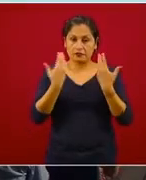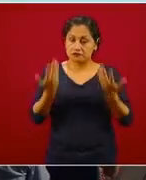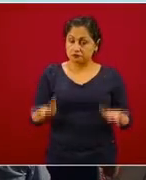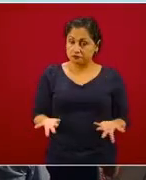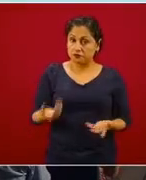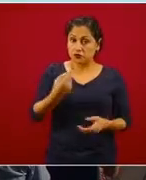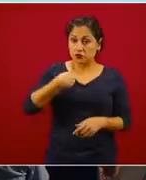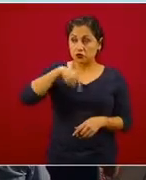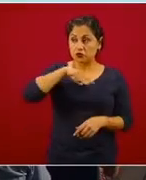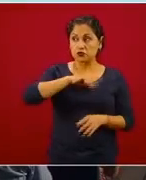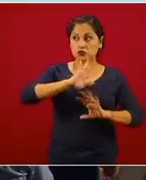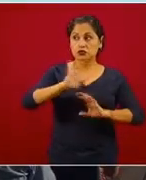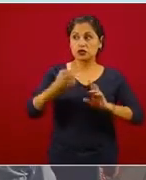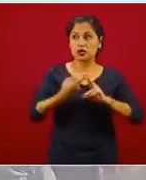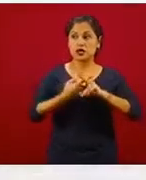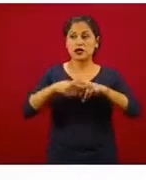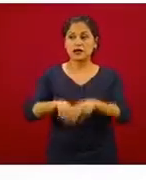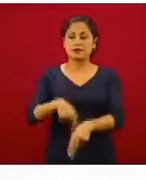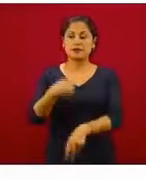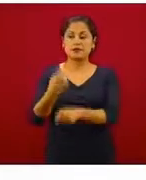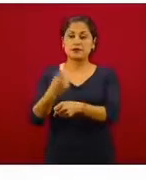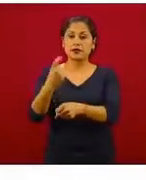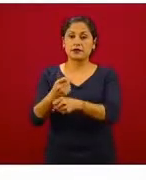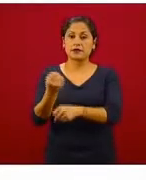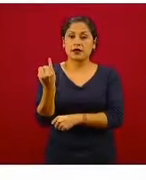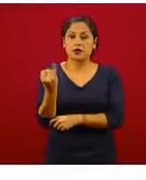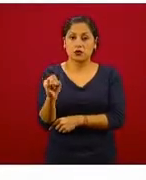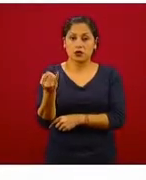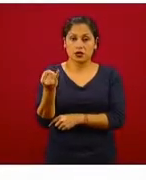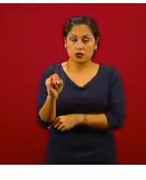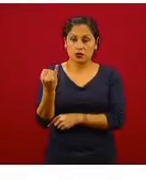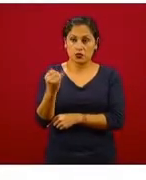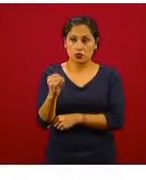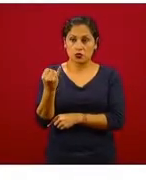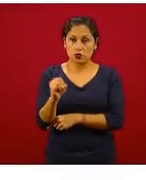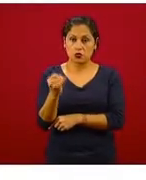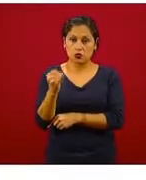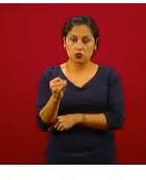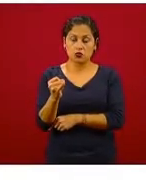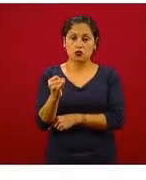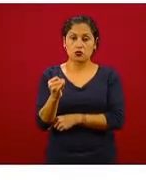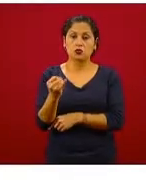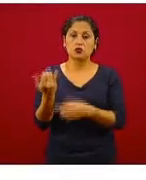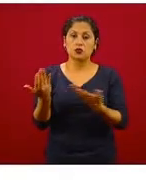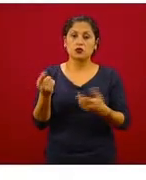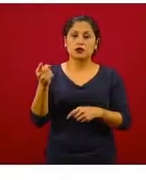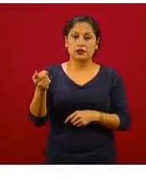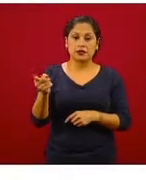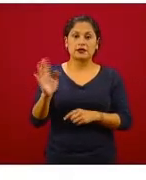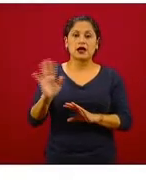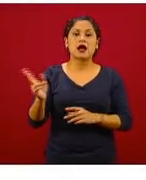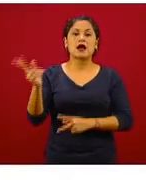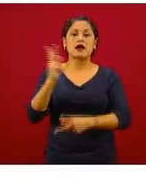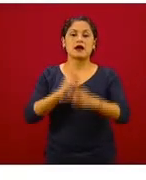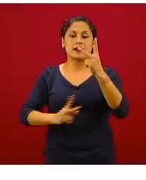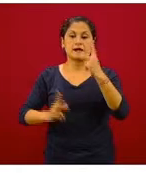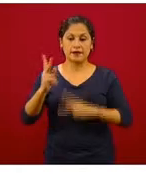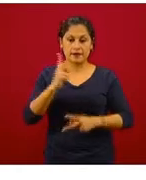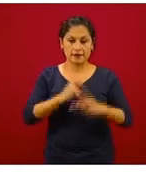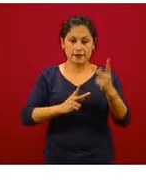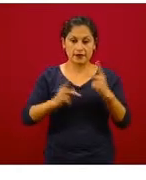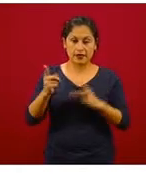the epidemiological risk spotlight, which will be enforced as of June 1st.